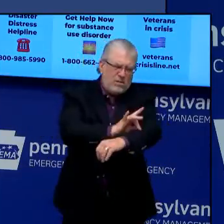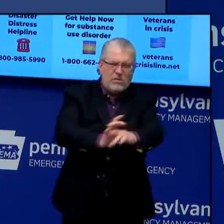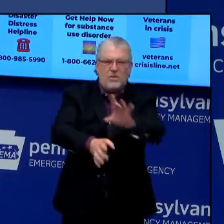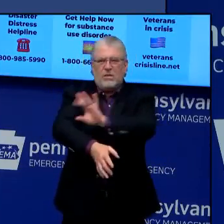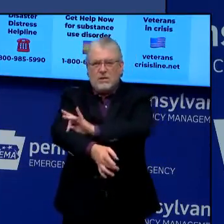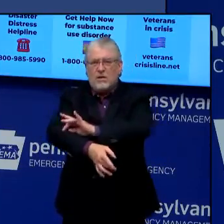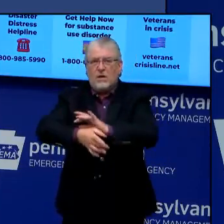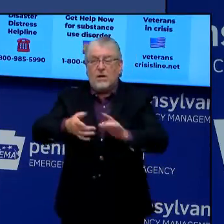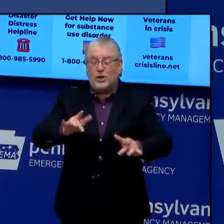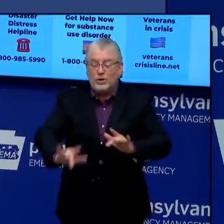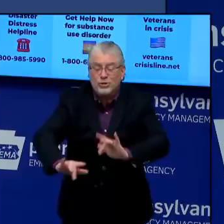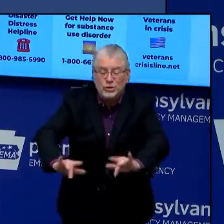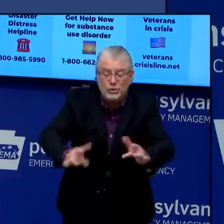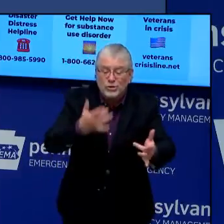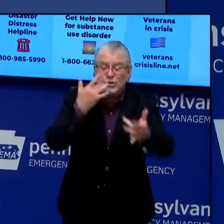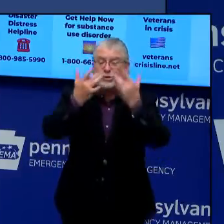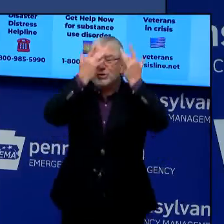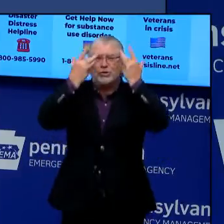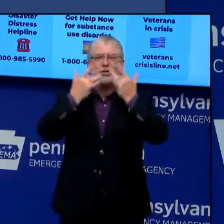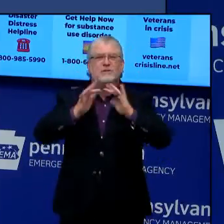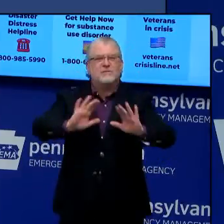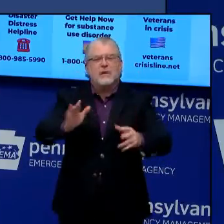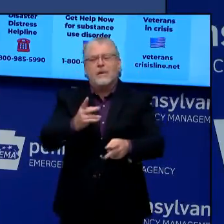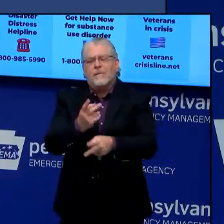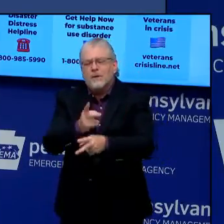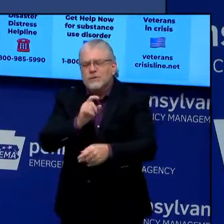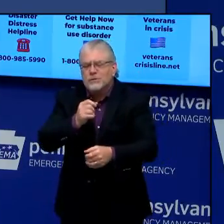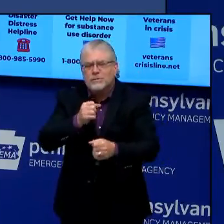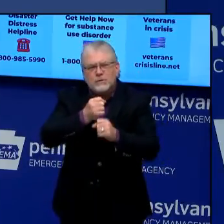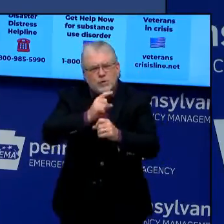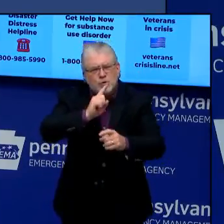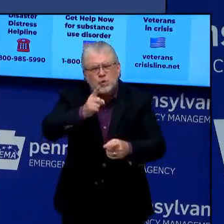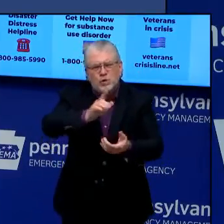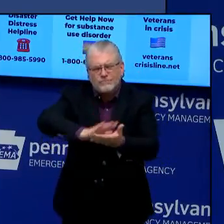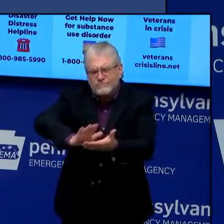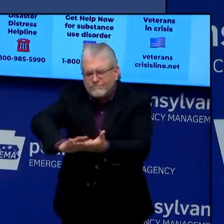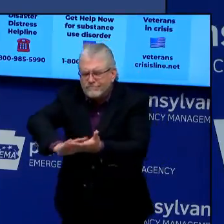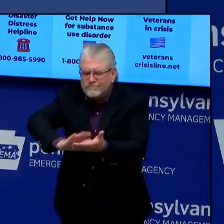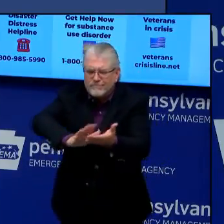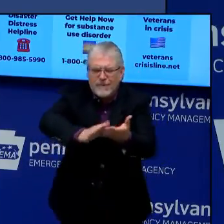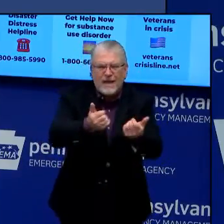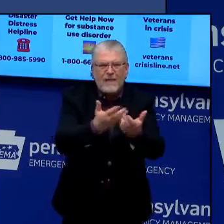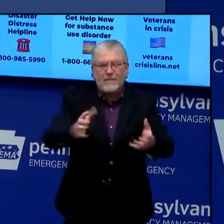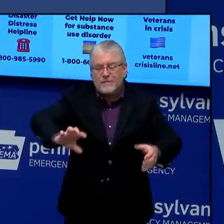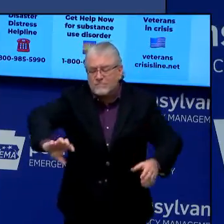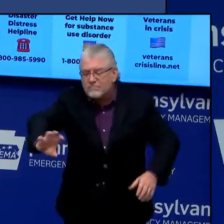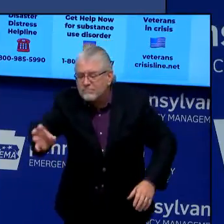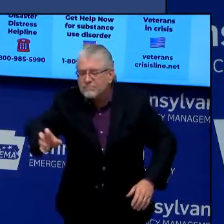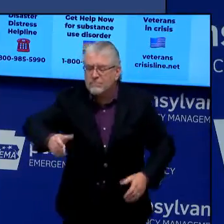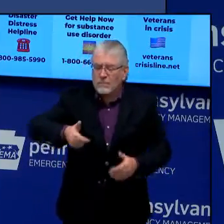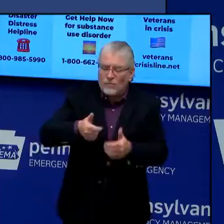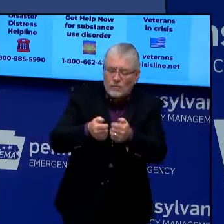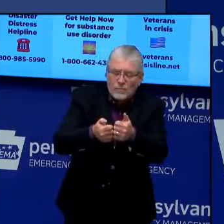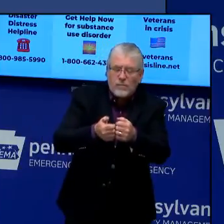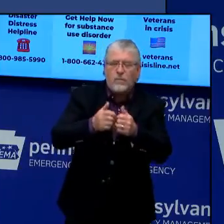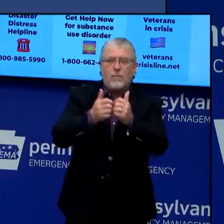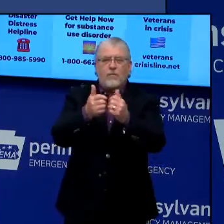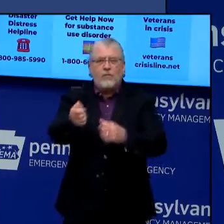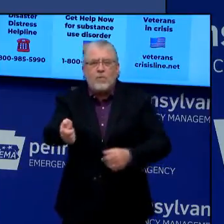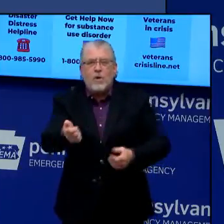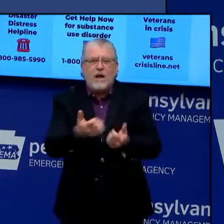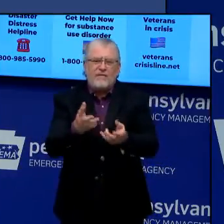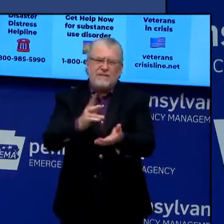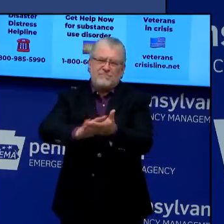surfaces. Clean surfaces frequently. And if you have to go out for life-sustaining activities, please wear